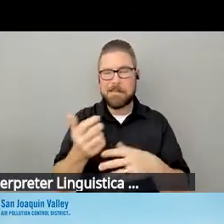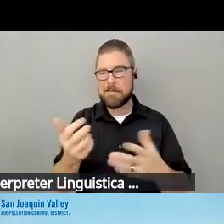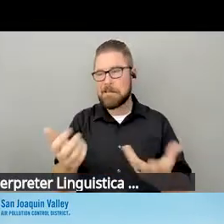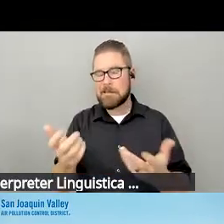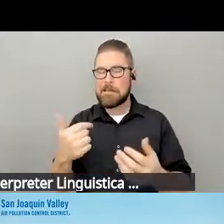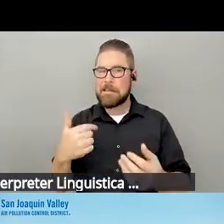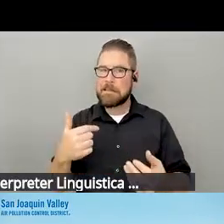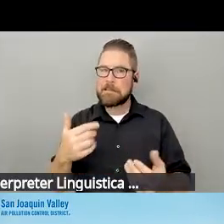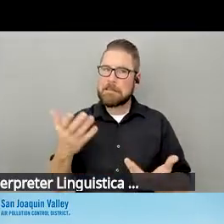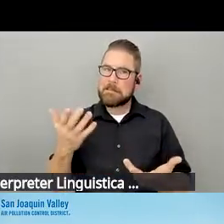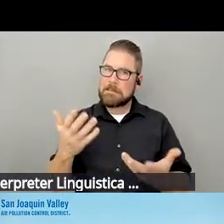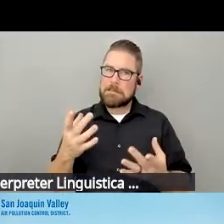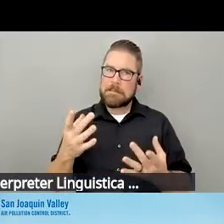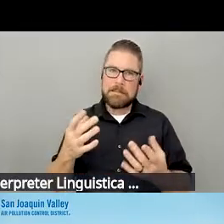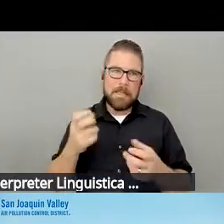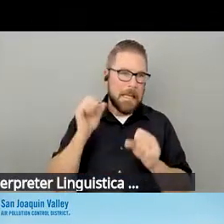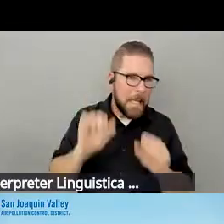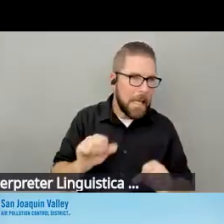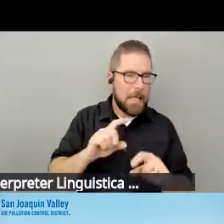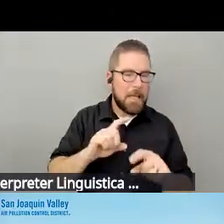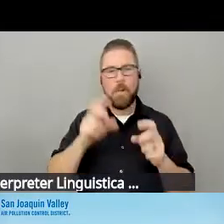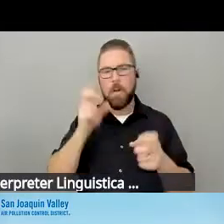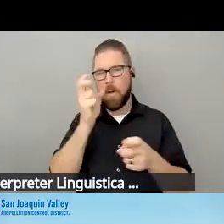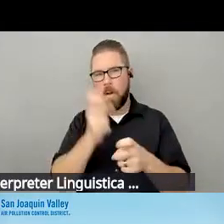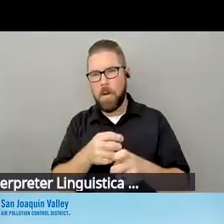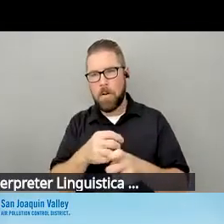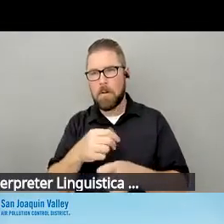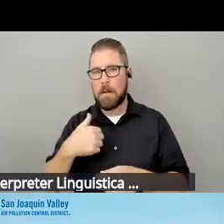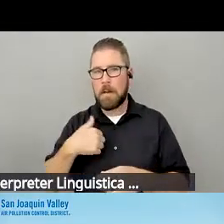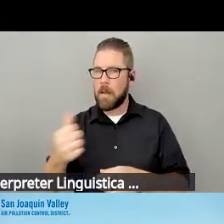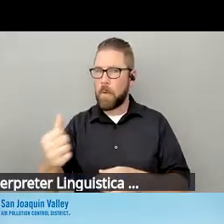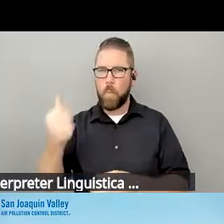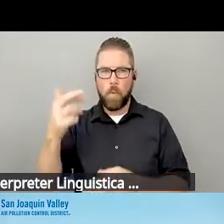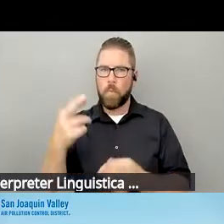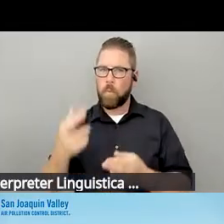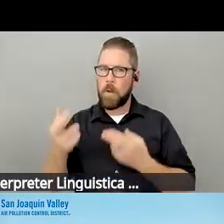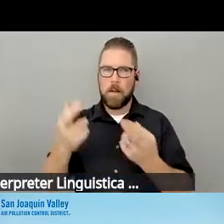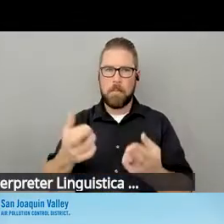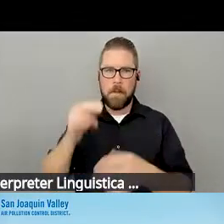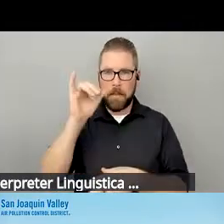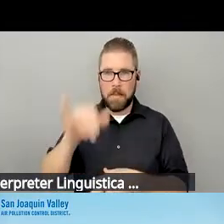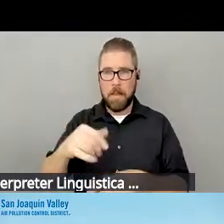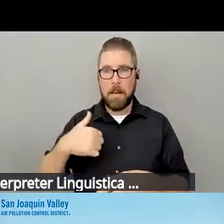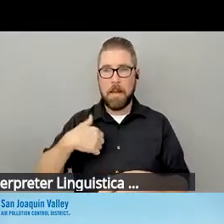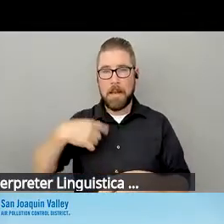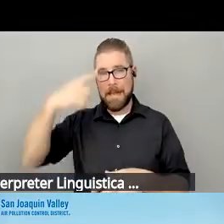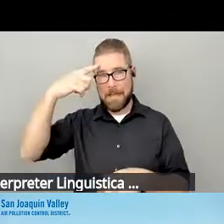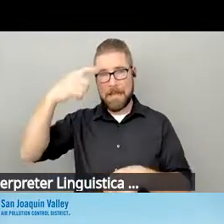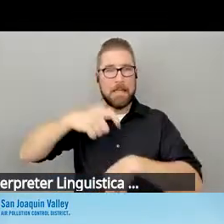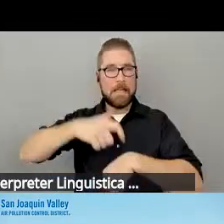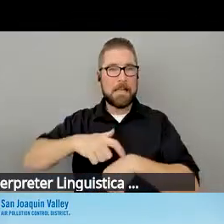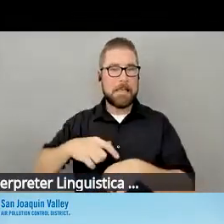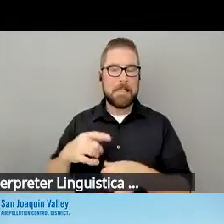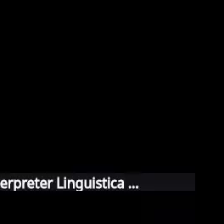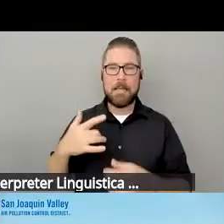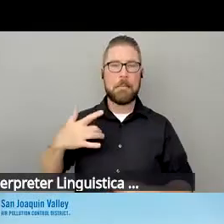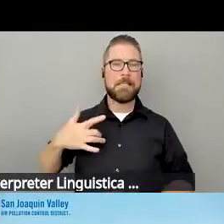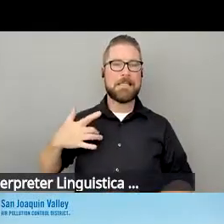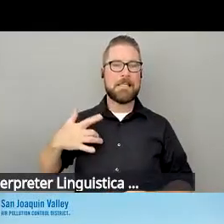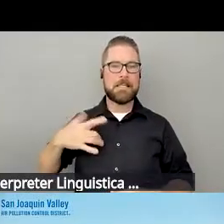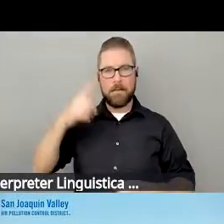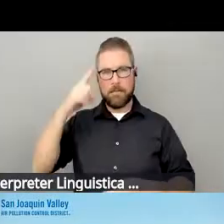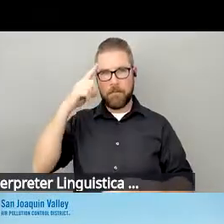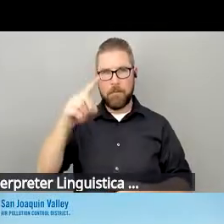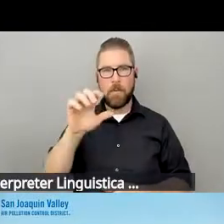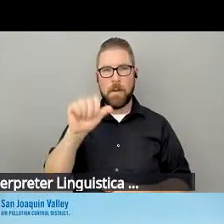folks are in this call are aware. There's lots of, I think, time sensitivity just generally around AB617 funding in general. So I think it's